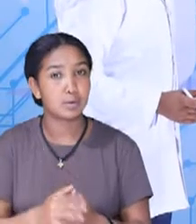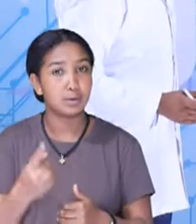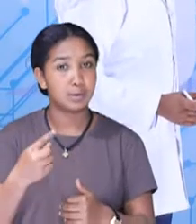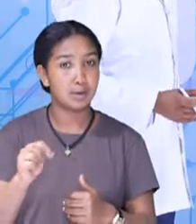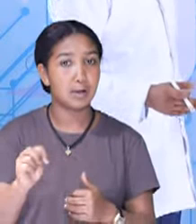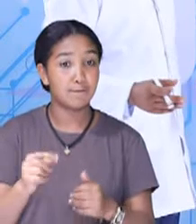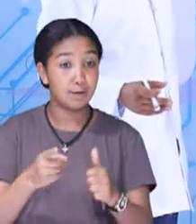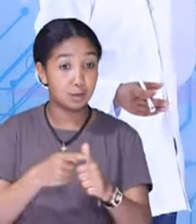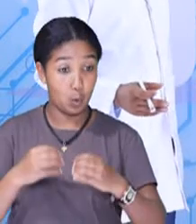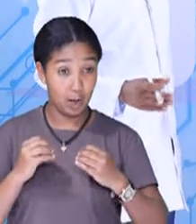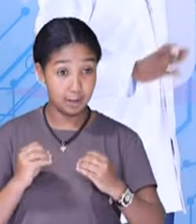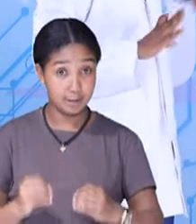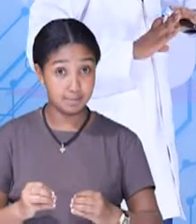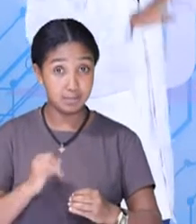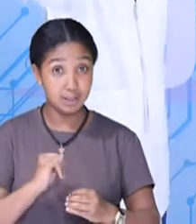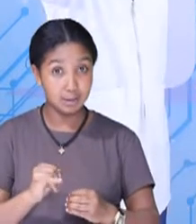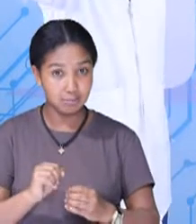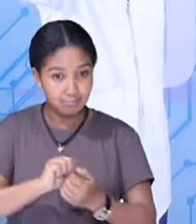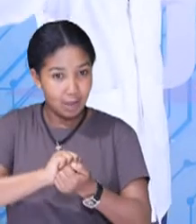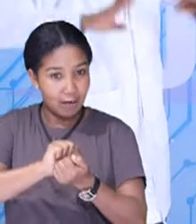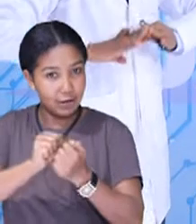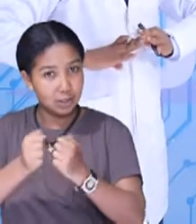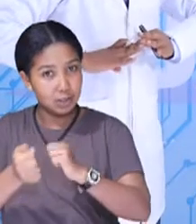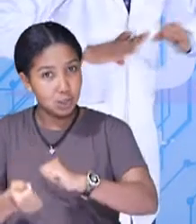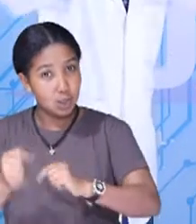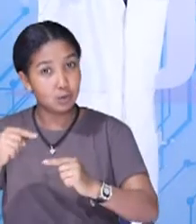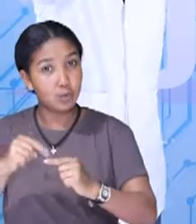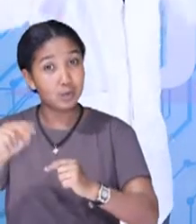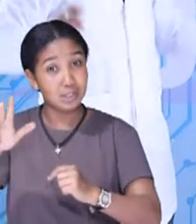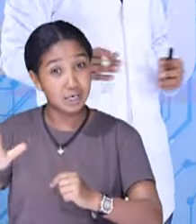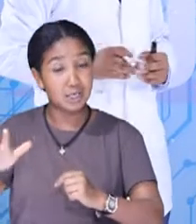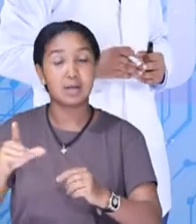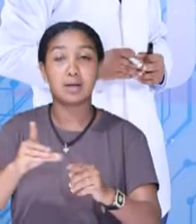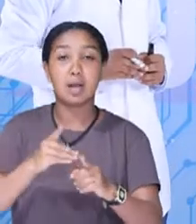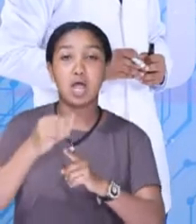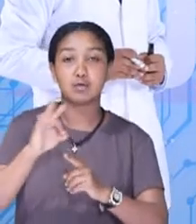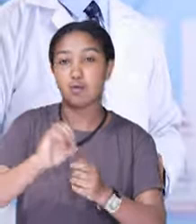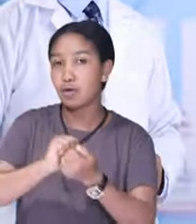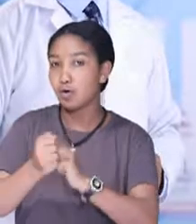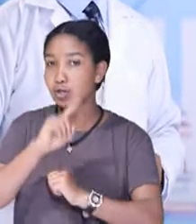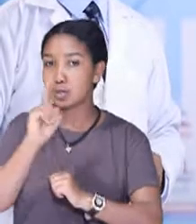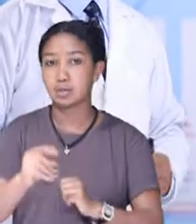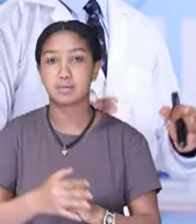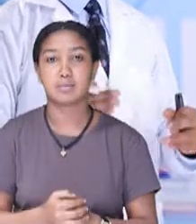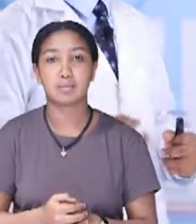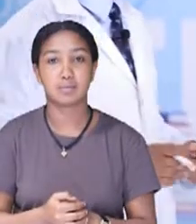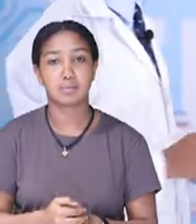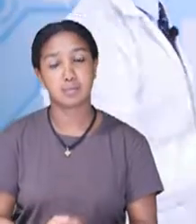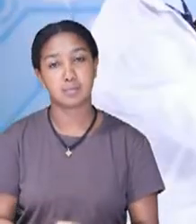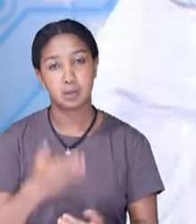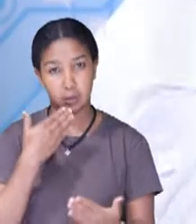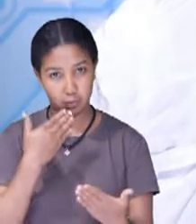the first organism is diverged into 3 lines of evolutions?